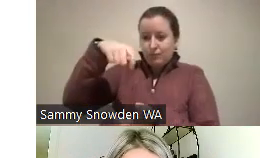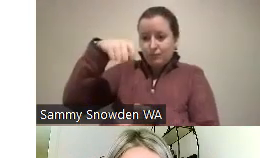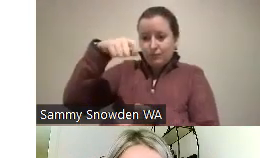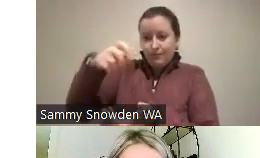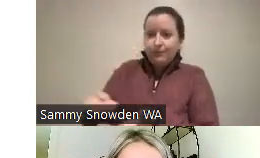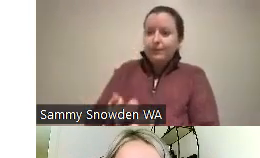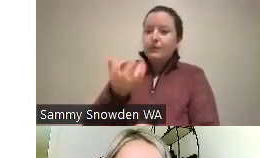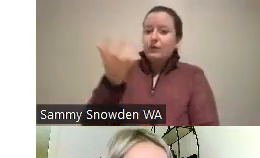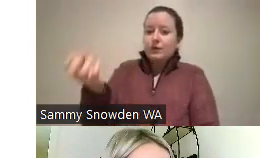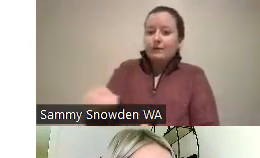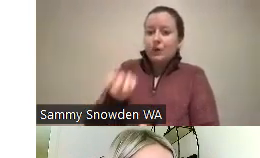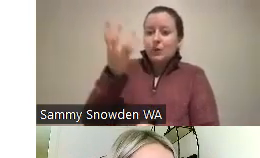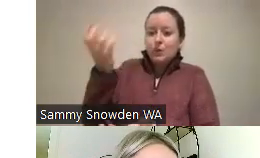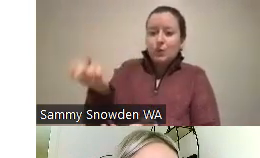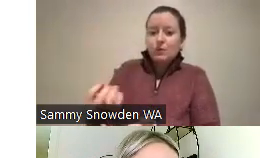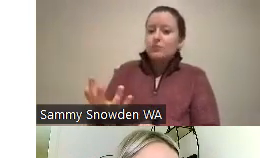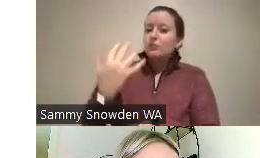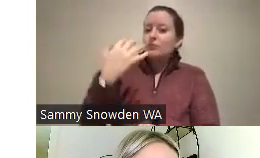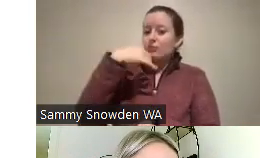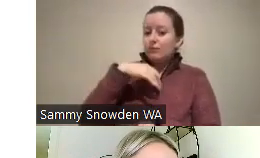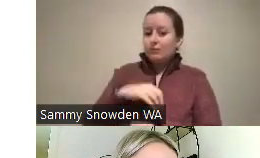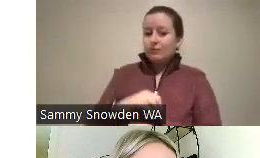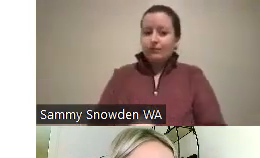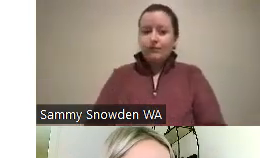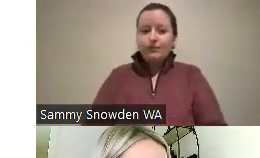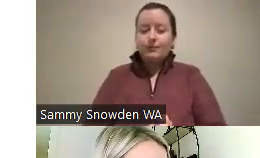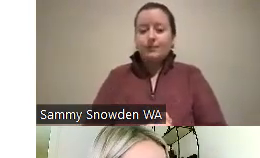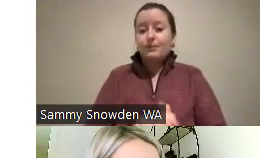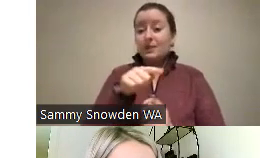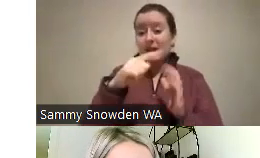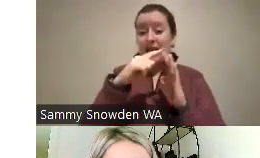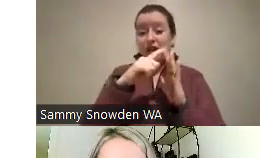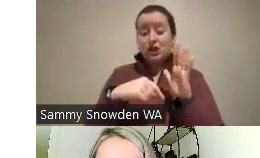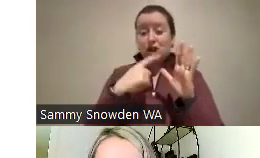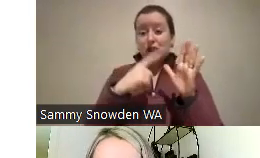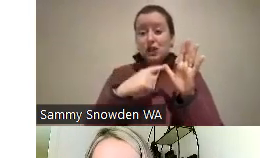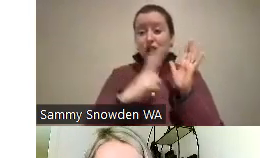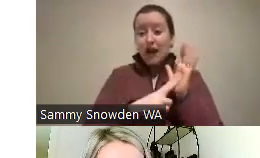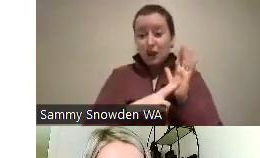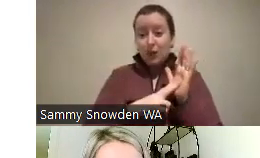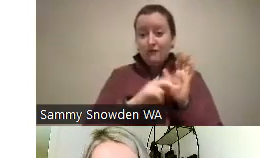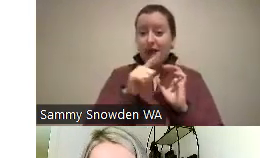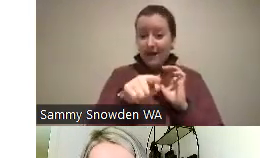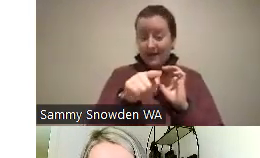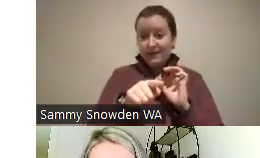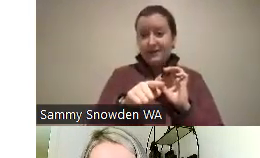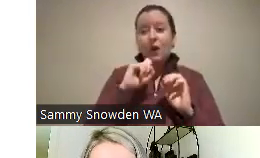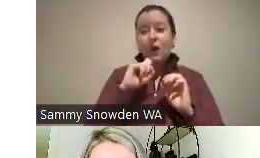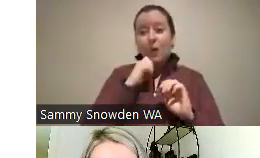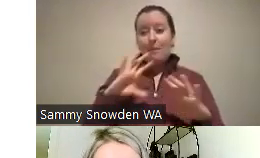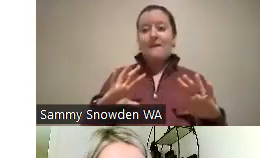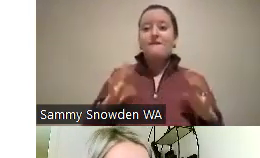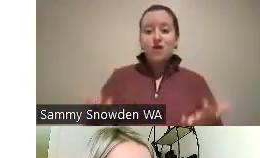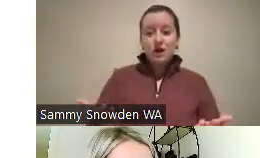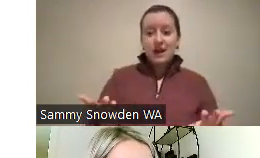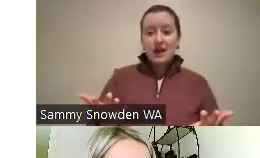reconnect again. So balance is free this month. It's the product of the month. It's a 5 ml balance that's free.